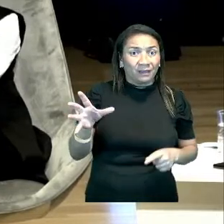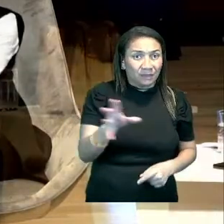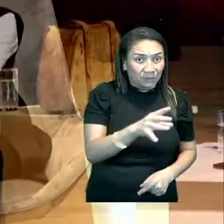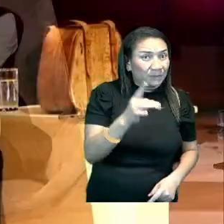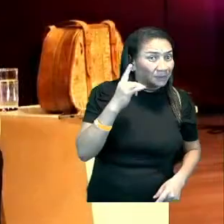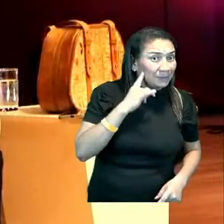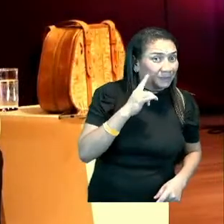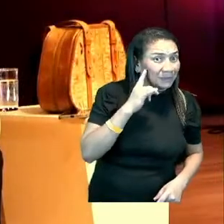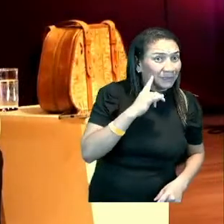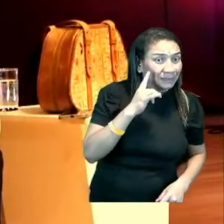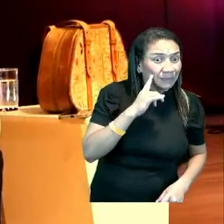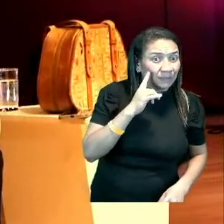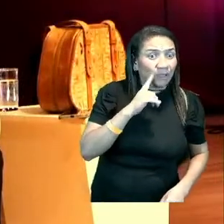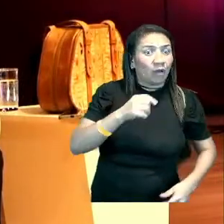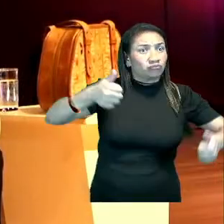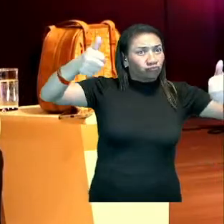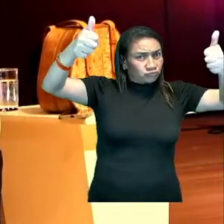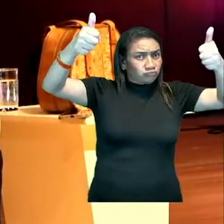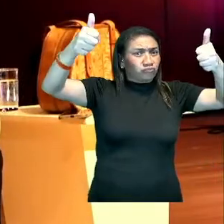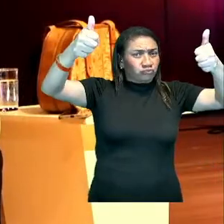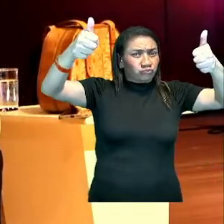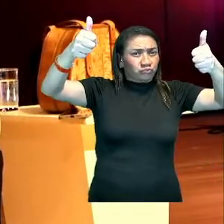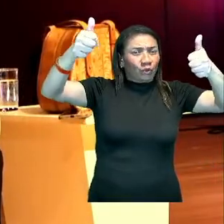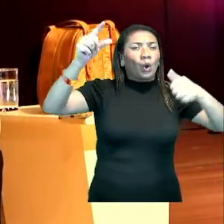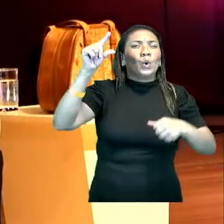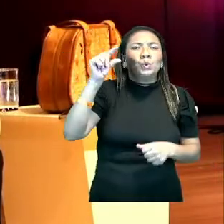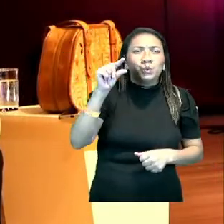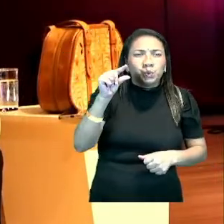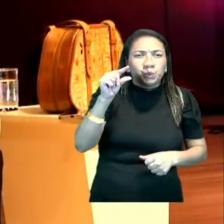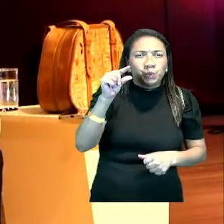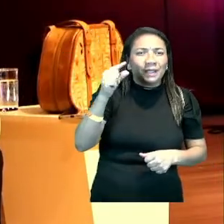situations. Oh, I'm sorry. Is everybody hearing me okay?